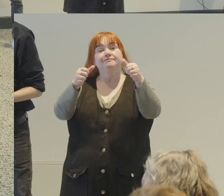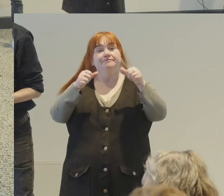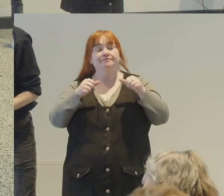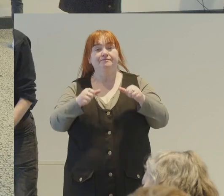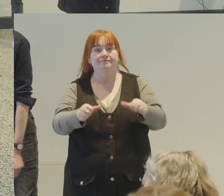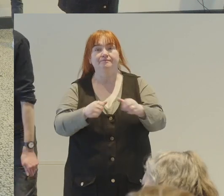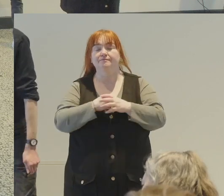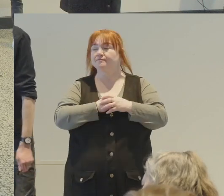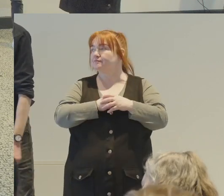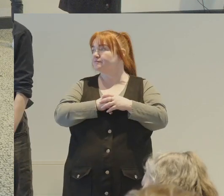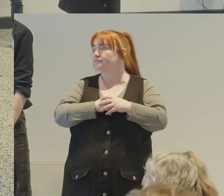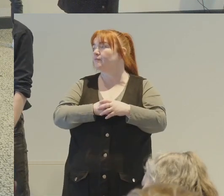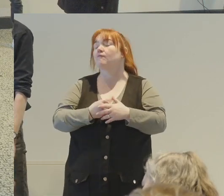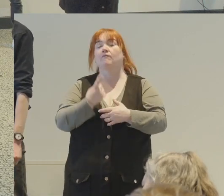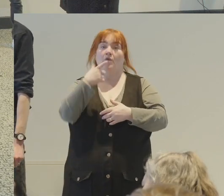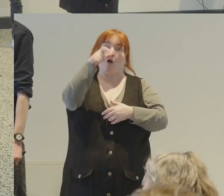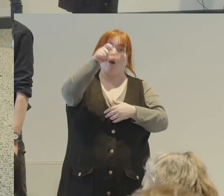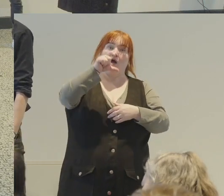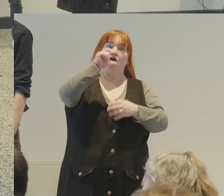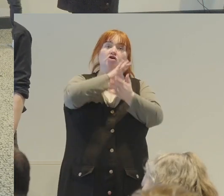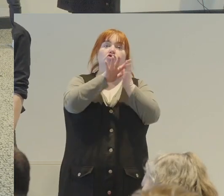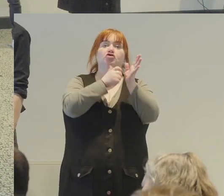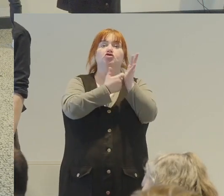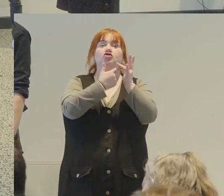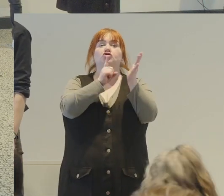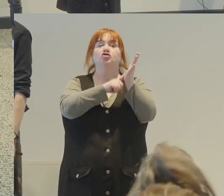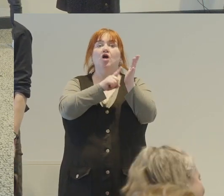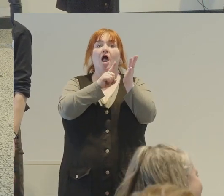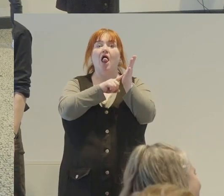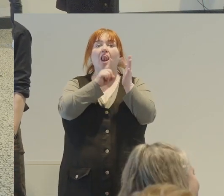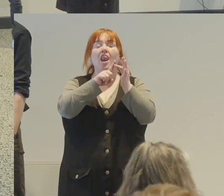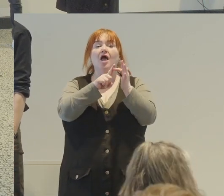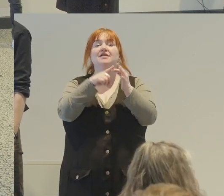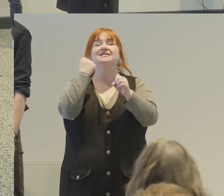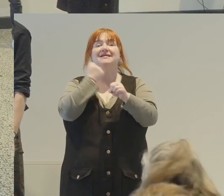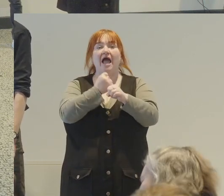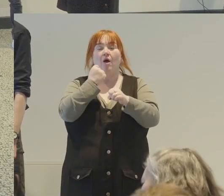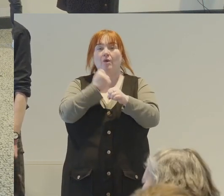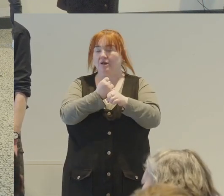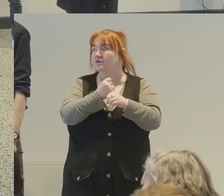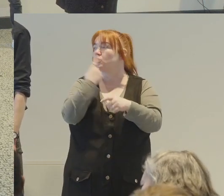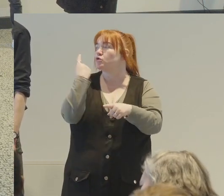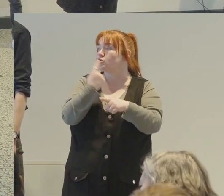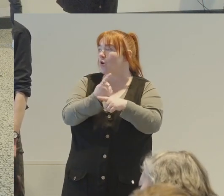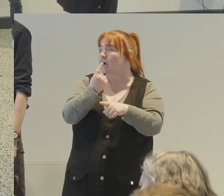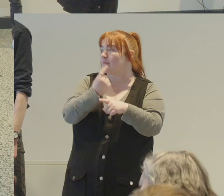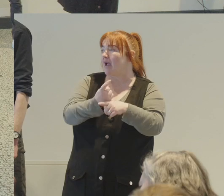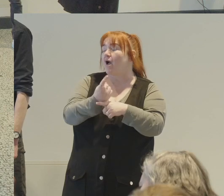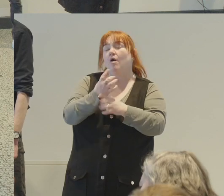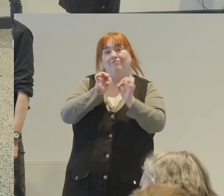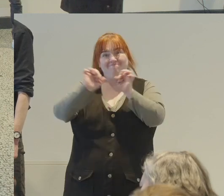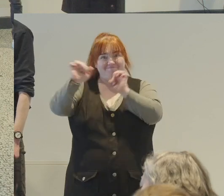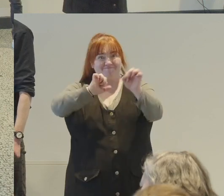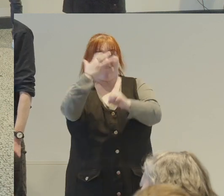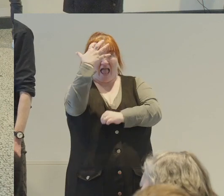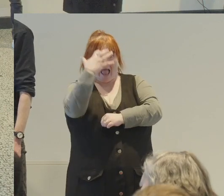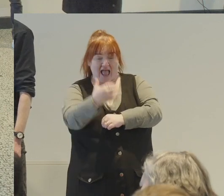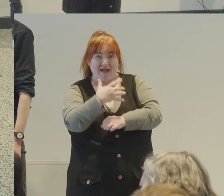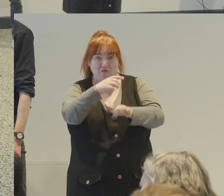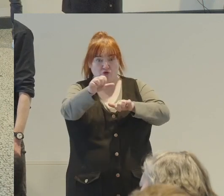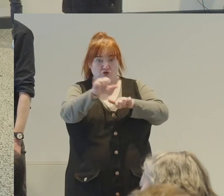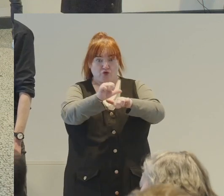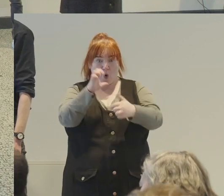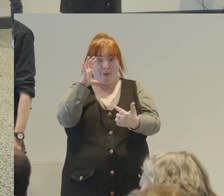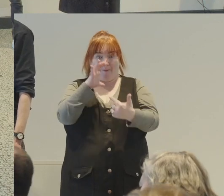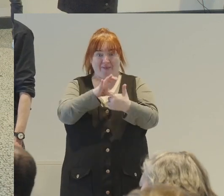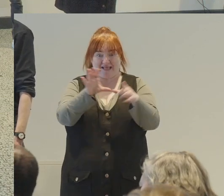Charlotte Gowan has asked, they run a short paid placement scheme, which does have the opportunity for an access support worker